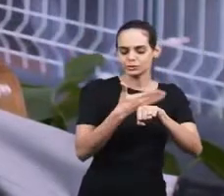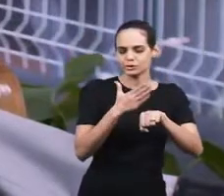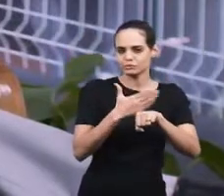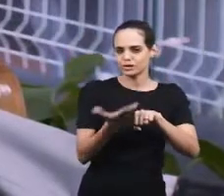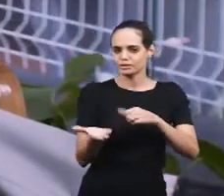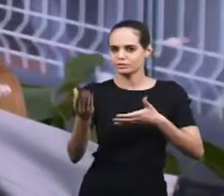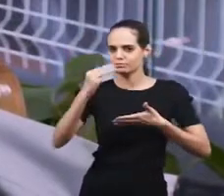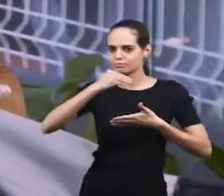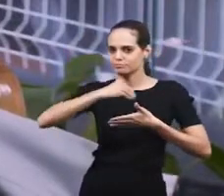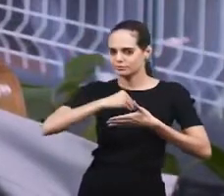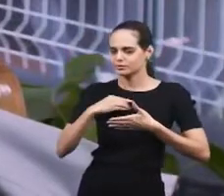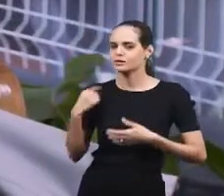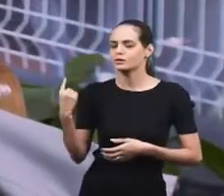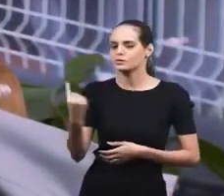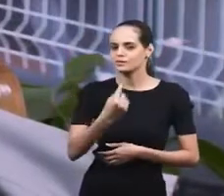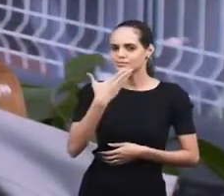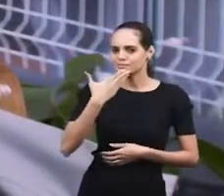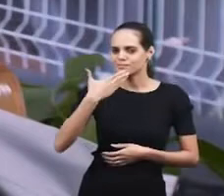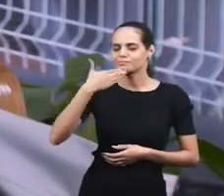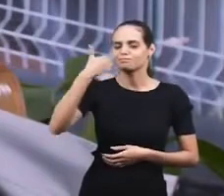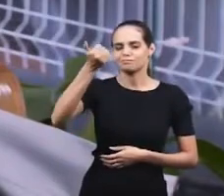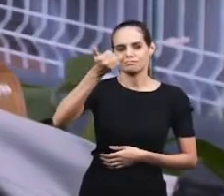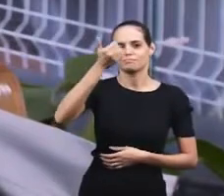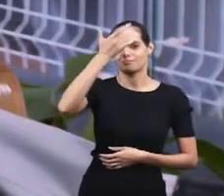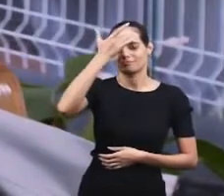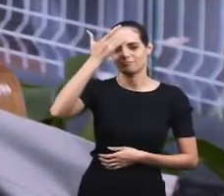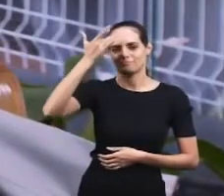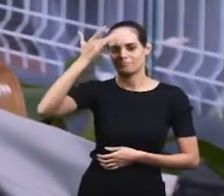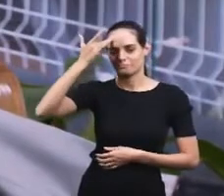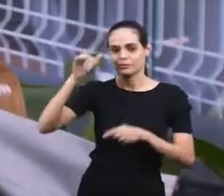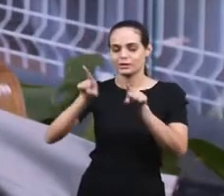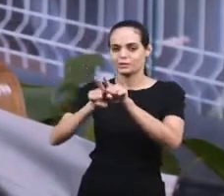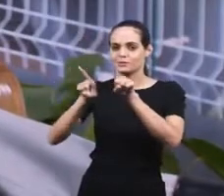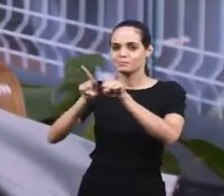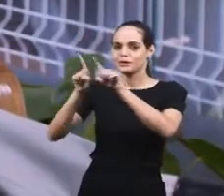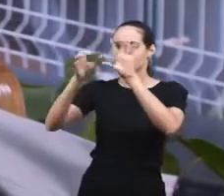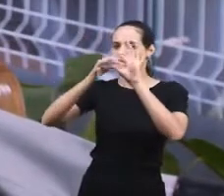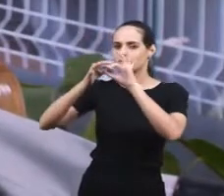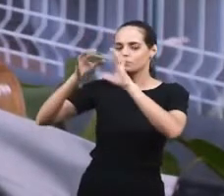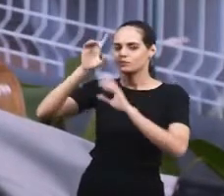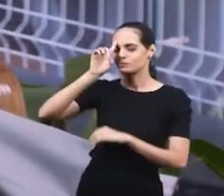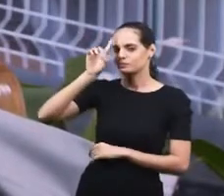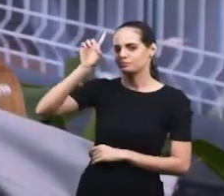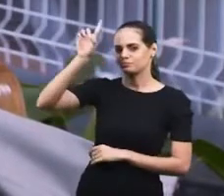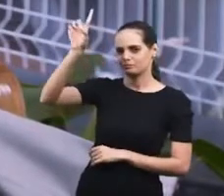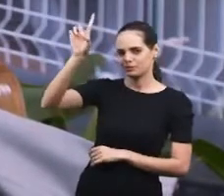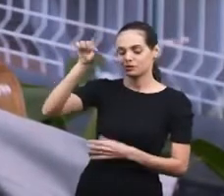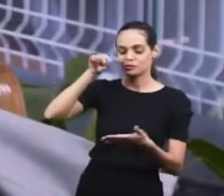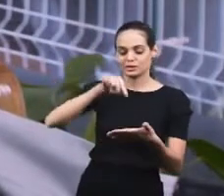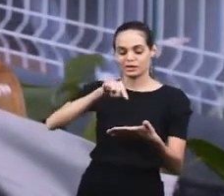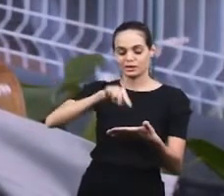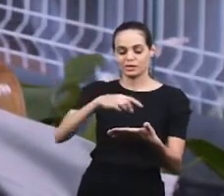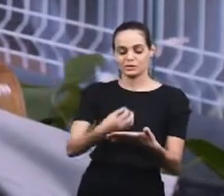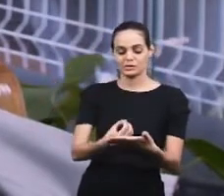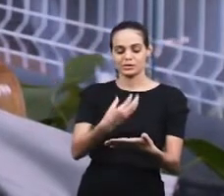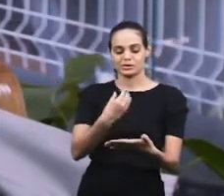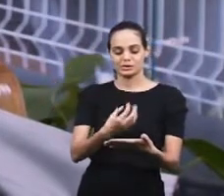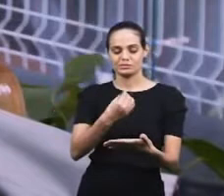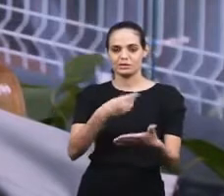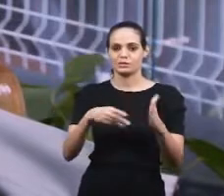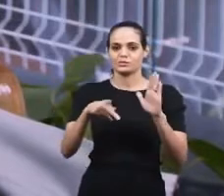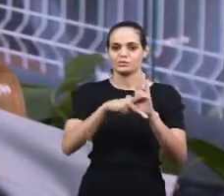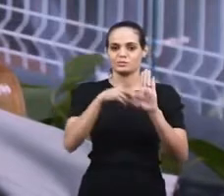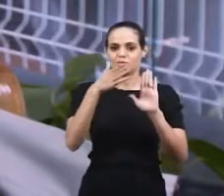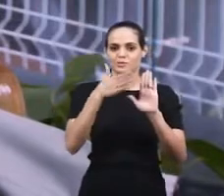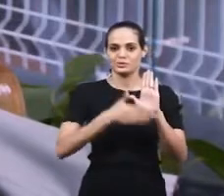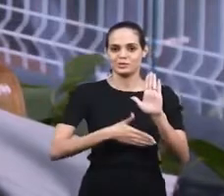these things to our lives, only make us better people and also brings us closer to God, and leads us to enter into